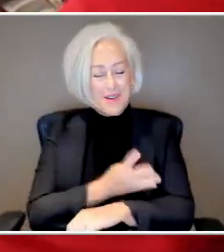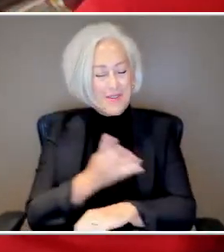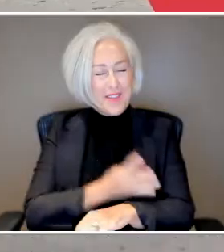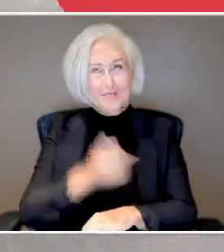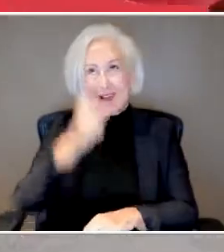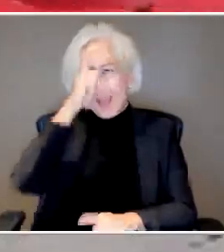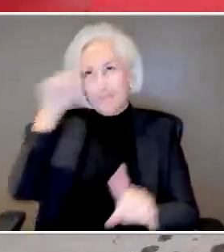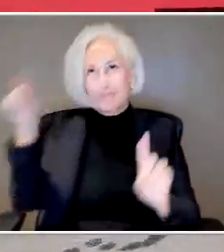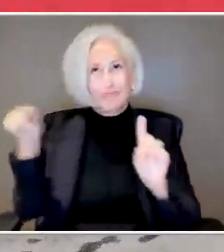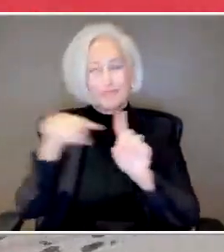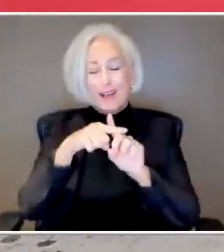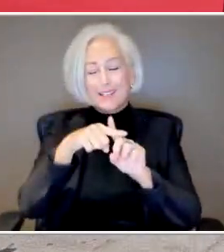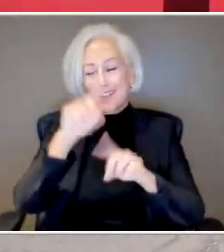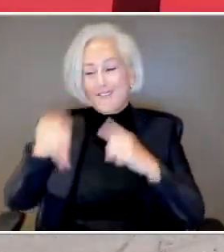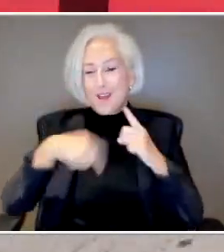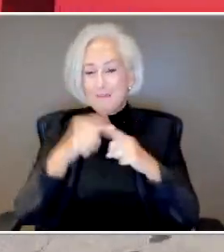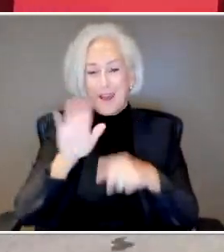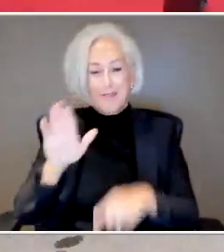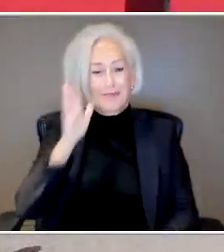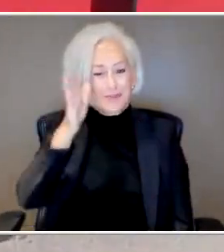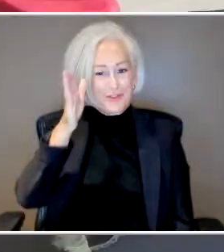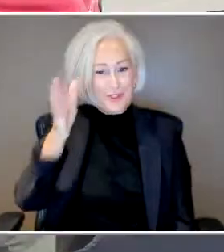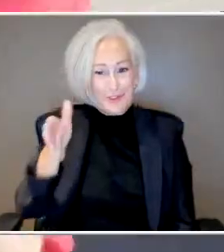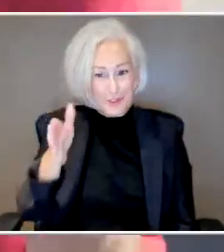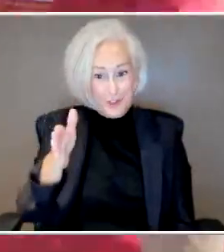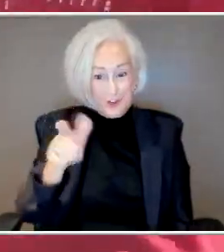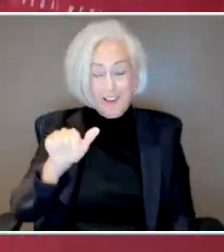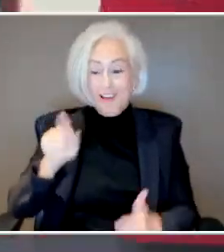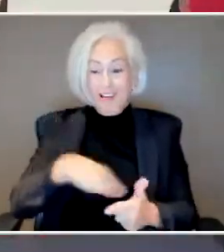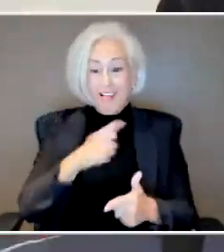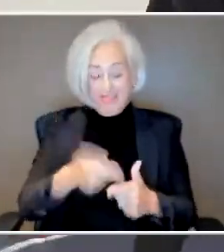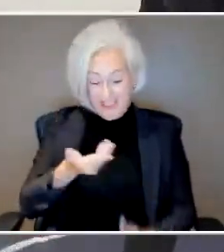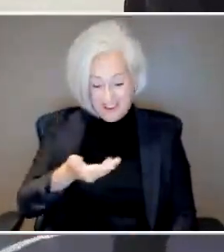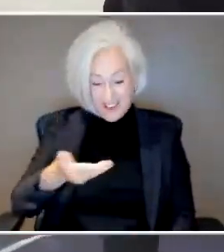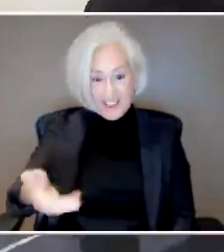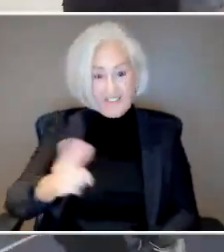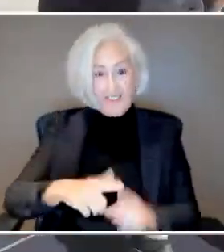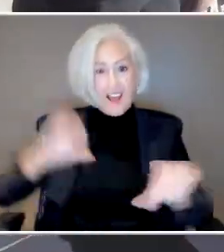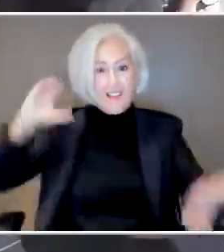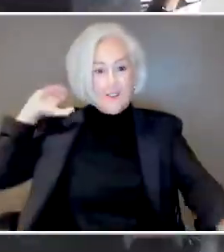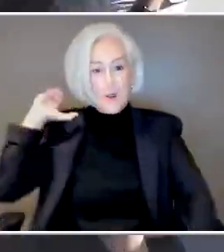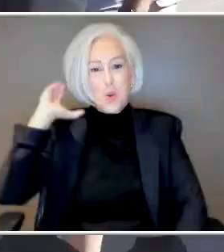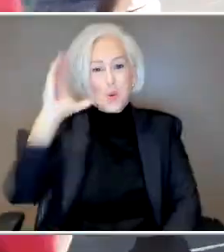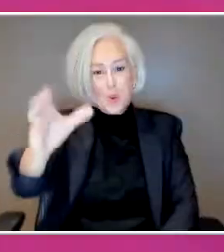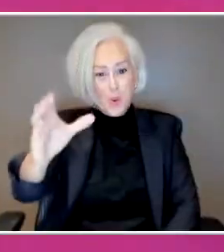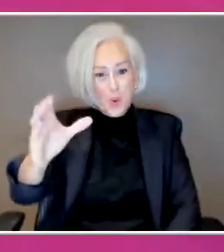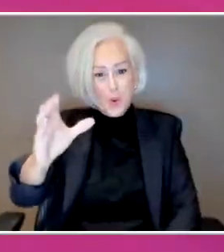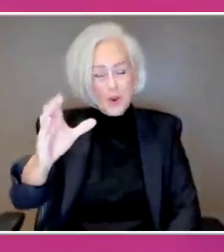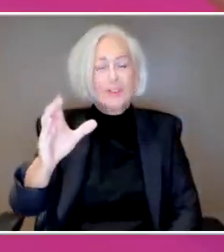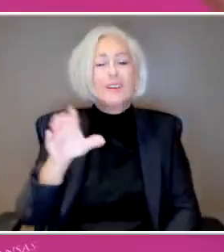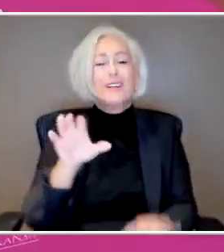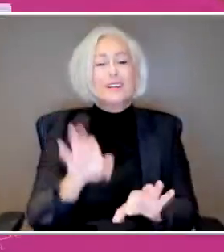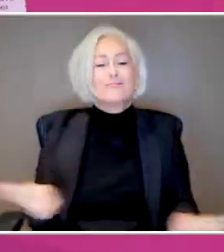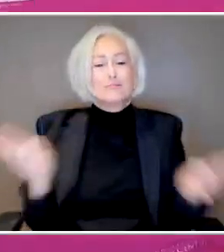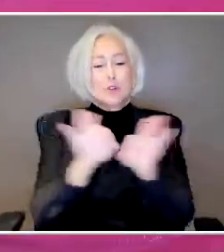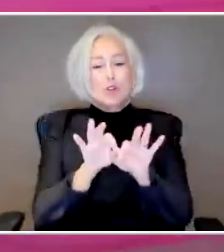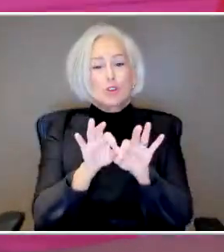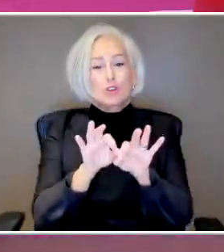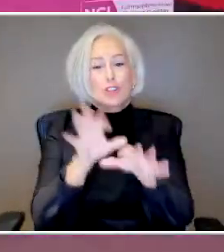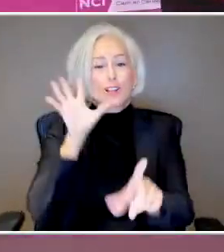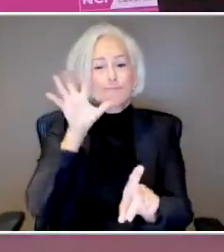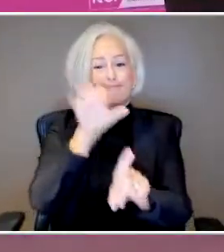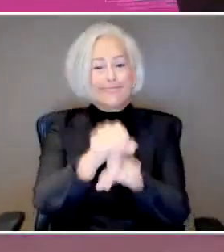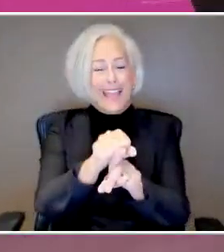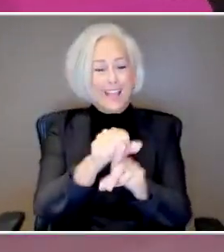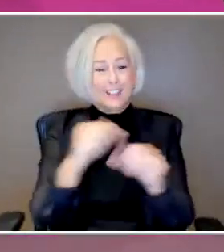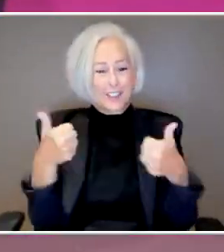invite to throw out the ceremonial first pass at the Kansas City Chiefs' crucial catch game, the NFL's initiative inspiring